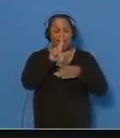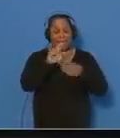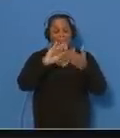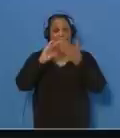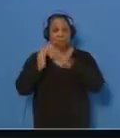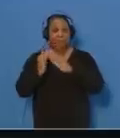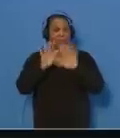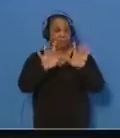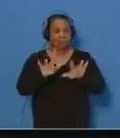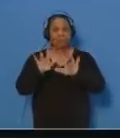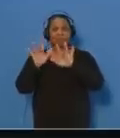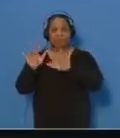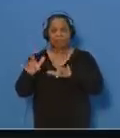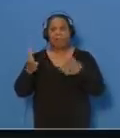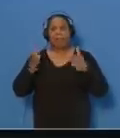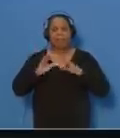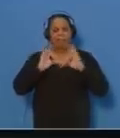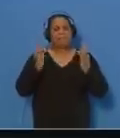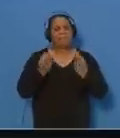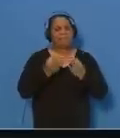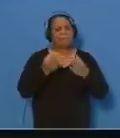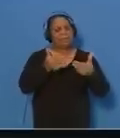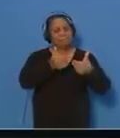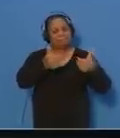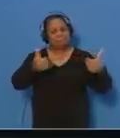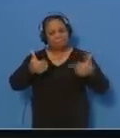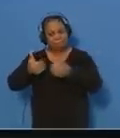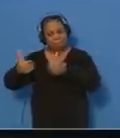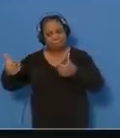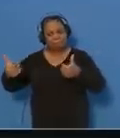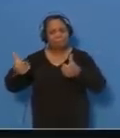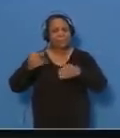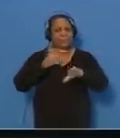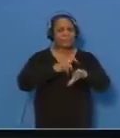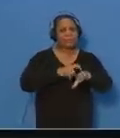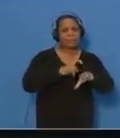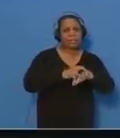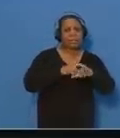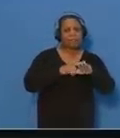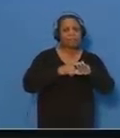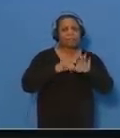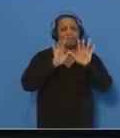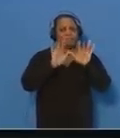in allowing the family time and space to grieve privately.